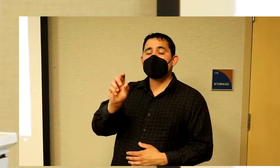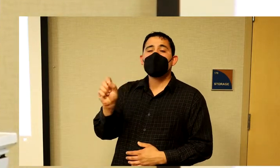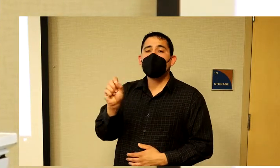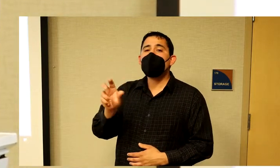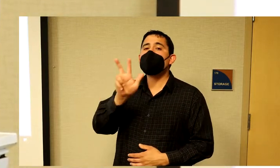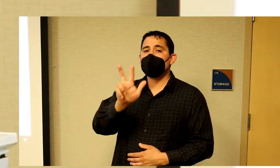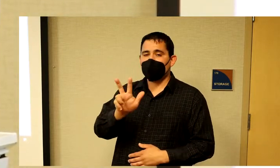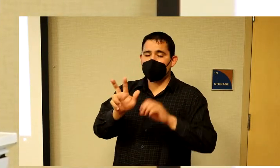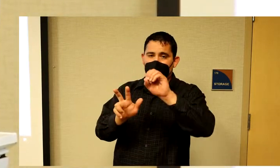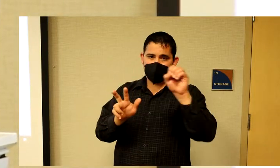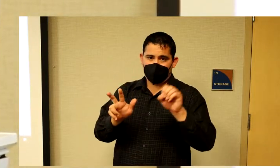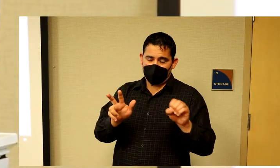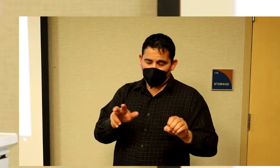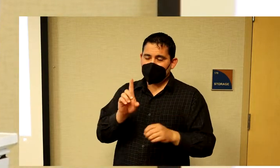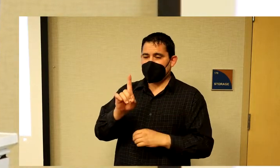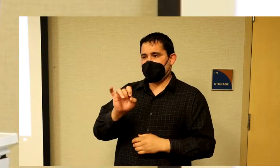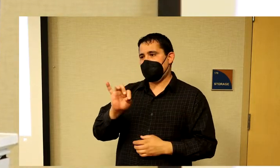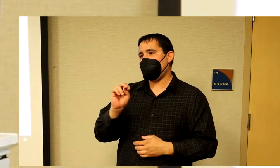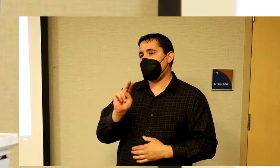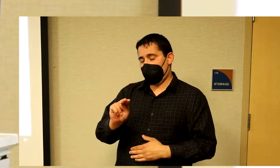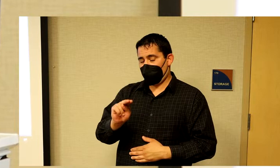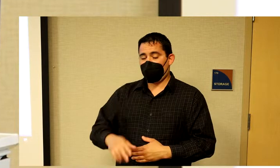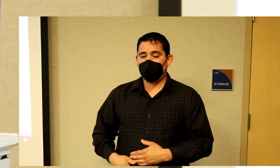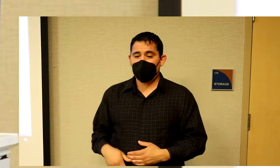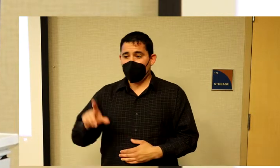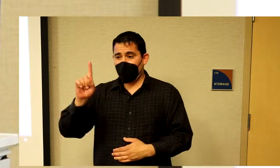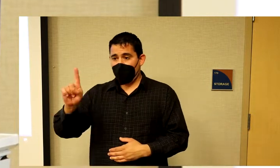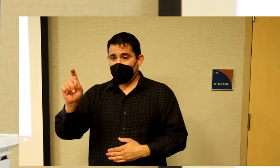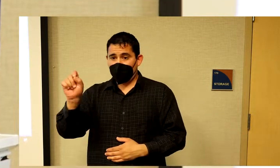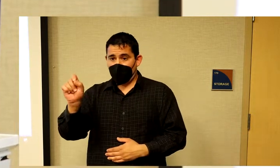.39 in number 1, number 2,